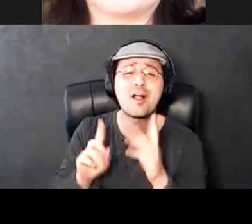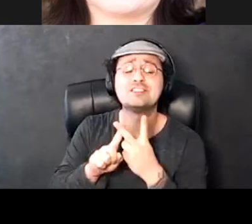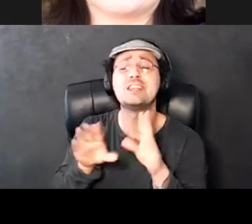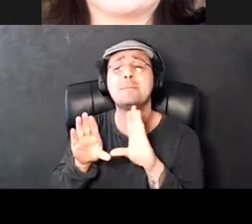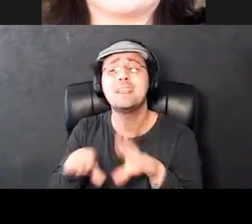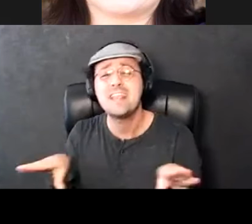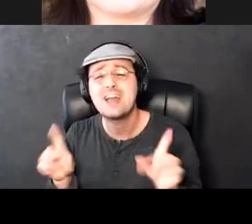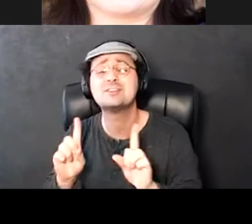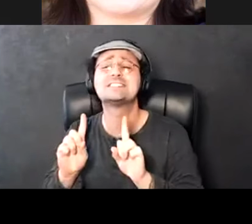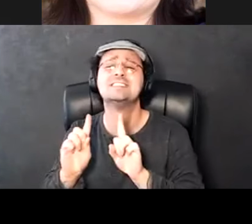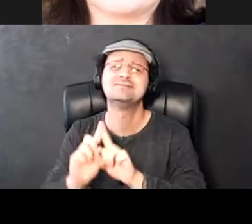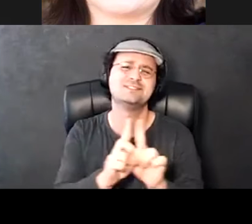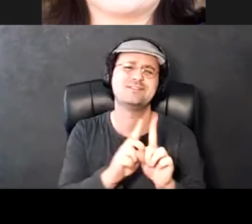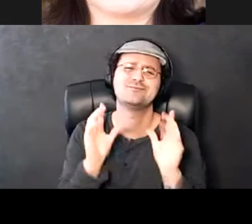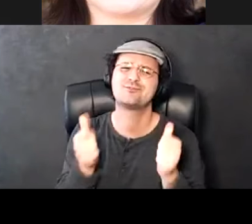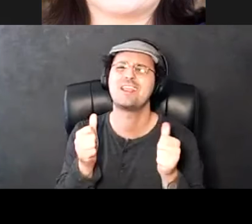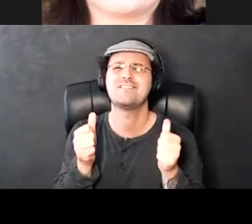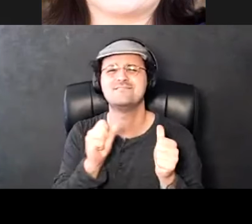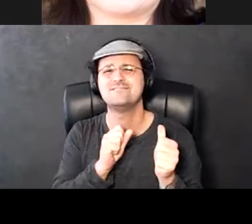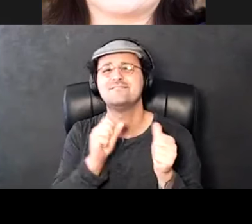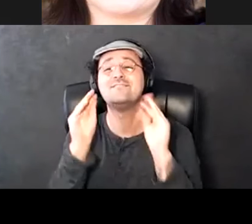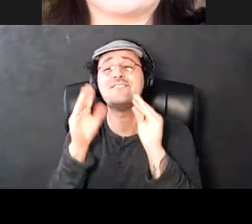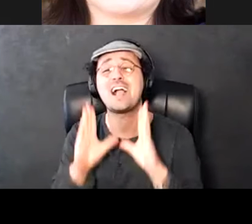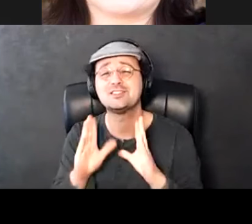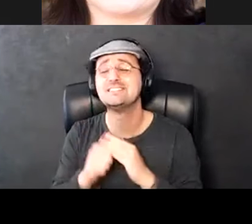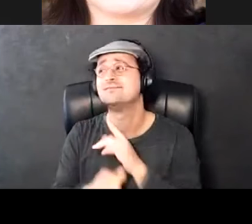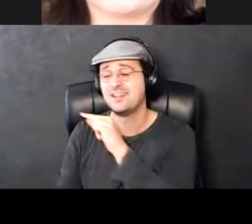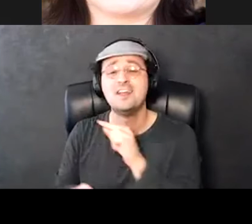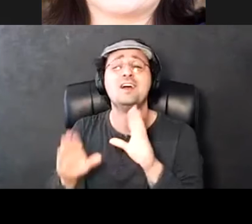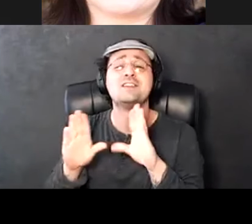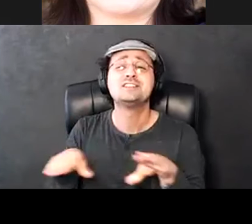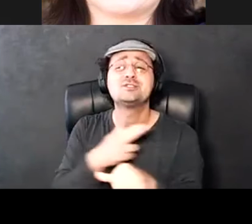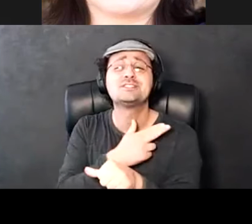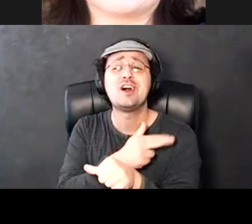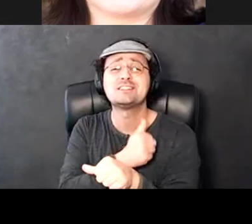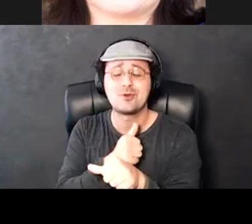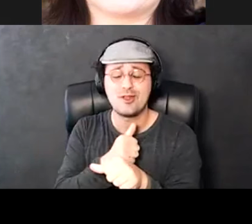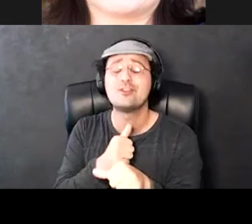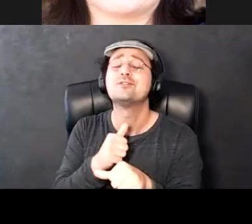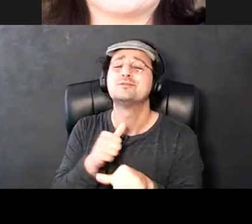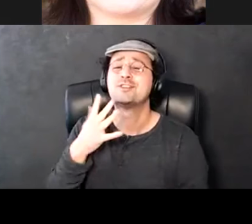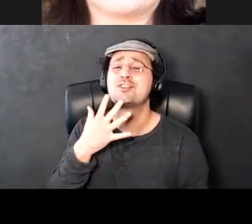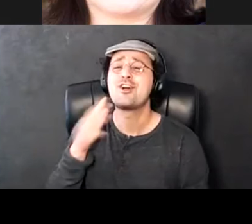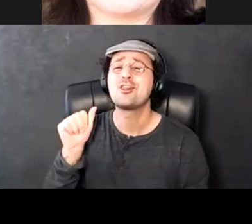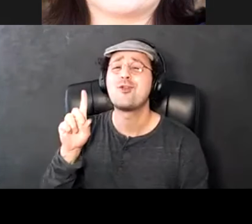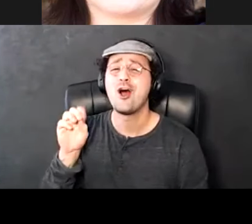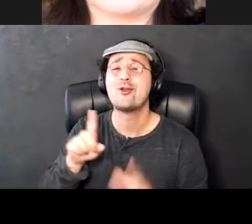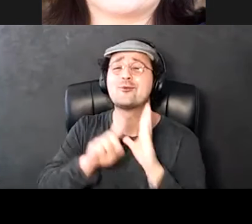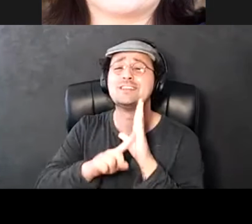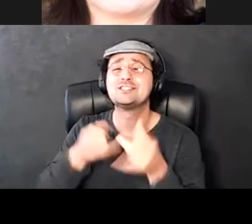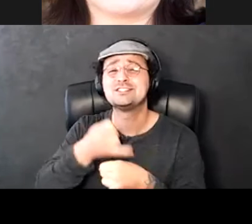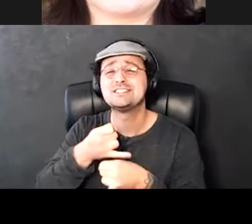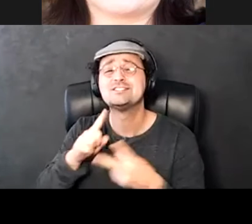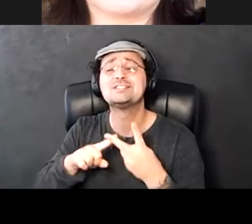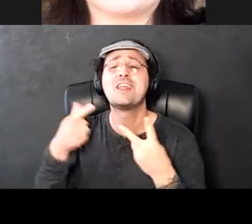lot of great faculty there. The Children's Hospital Colorado Research Institute, of course, the Gates Center for Regenerative